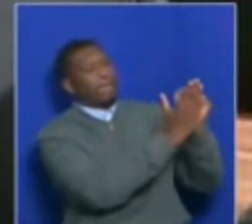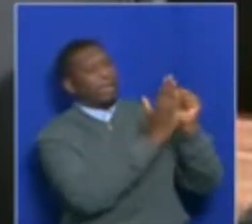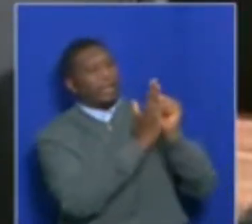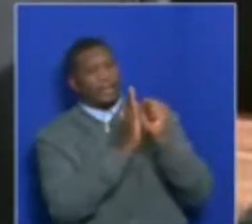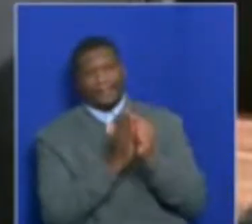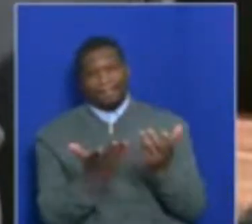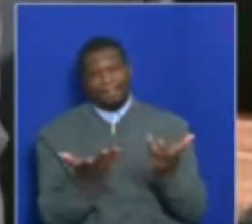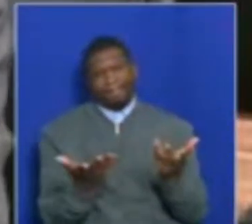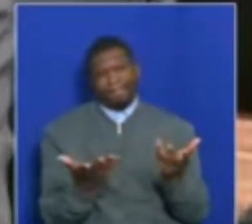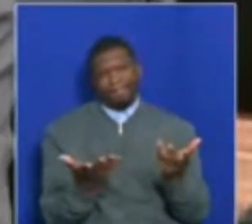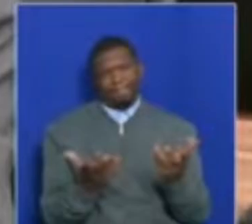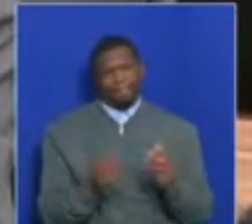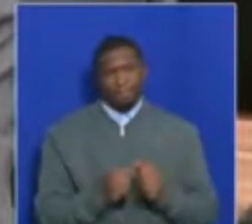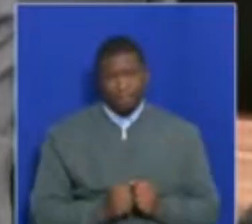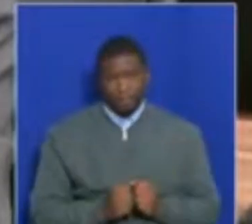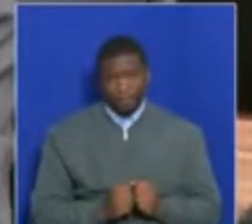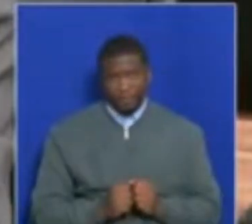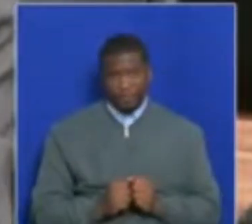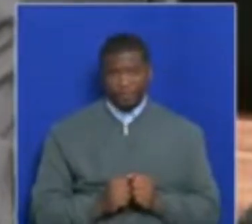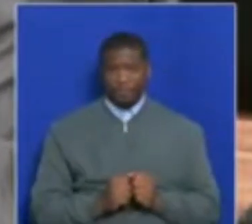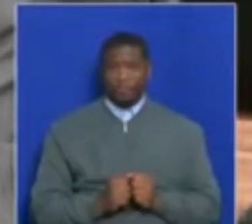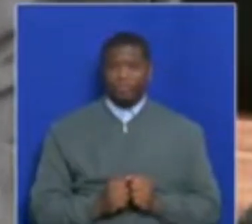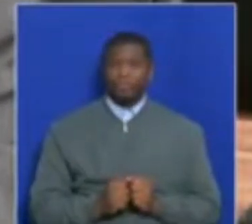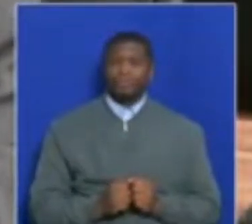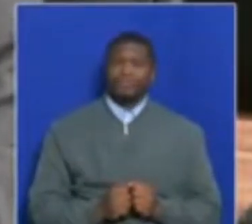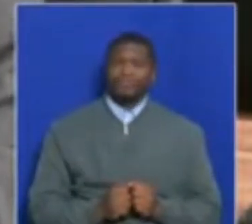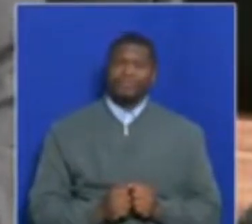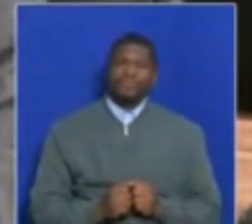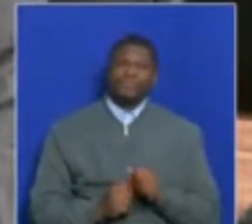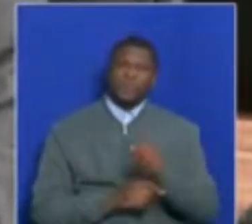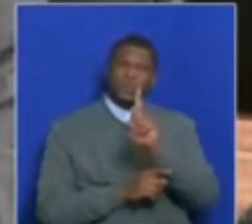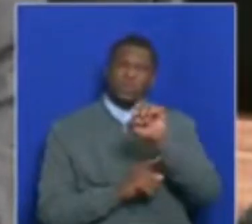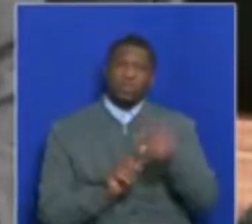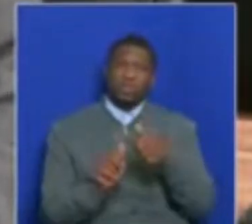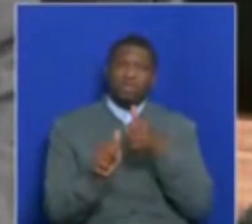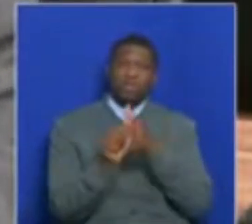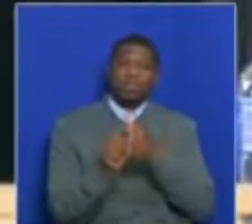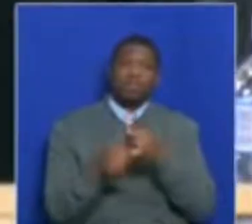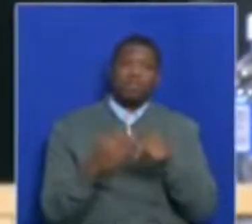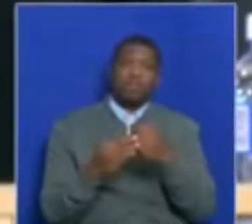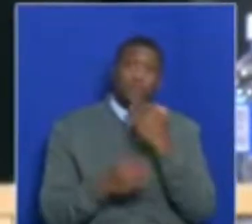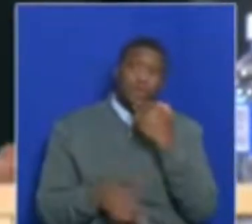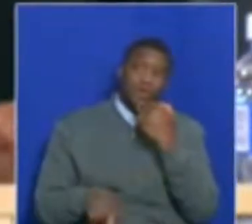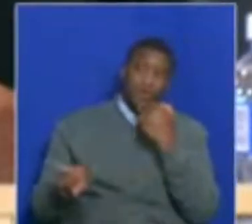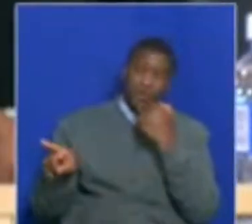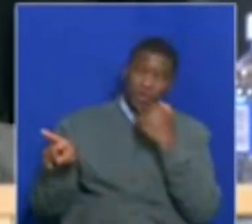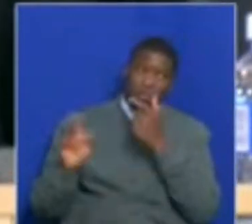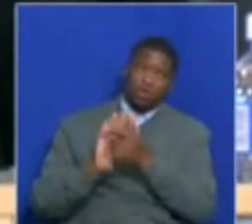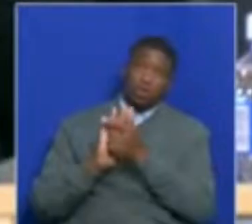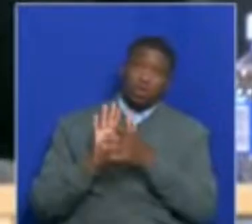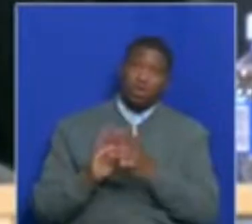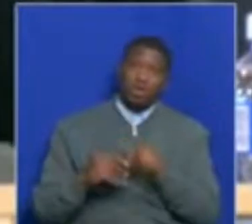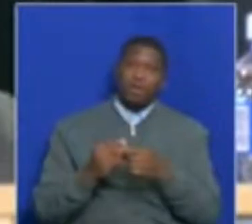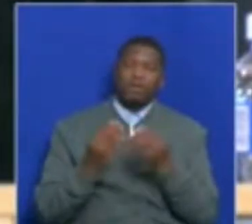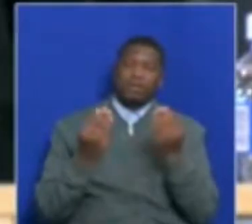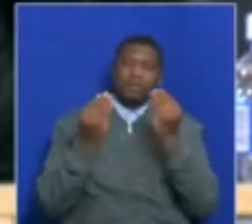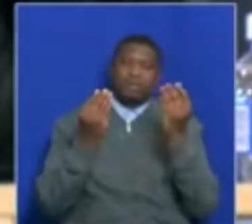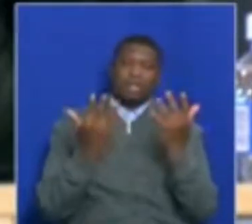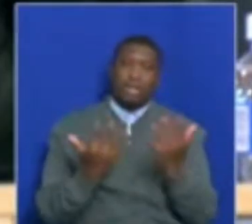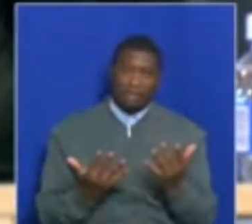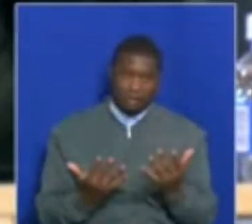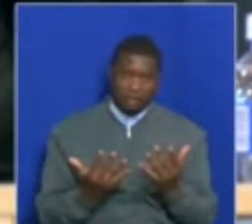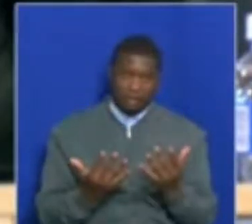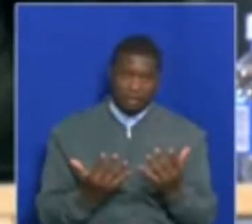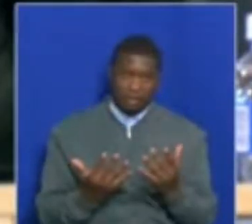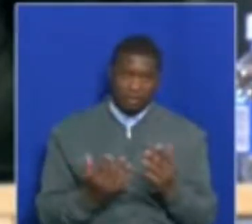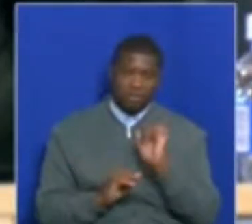Can I just follow up on Mr. Chaskalson's question about statistics? Of the 77